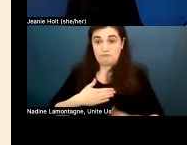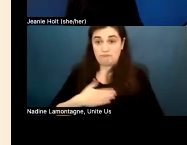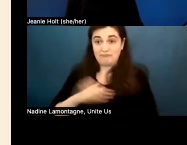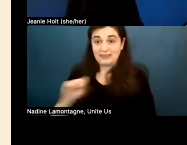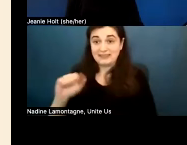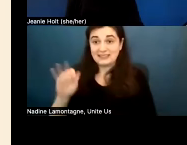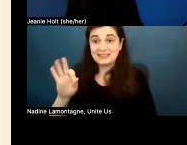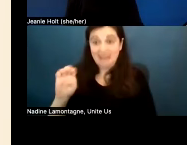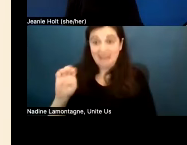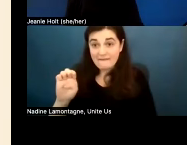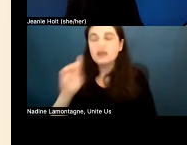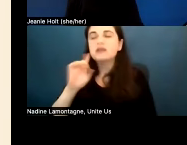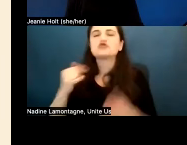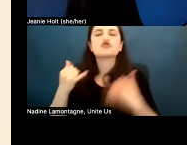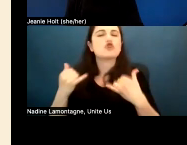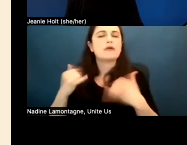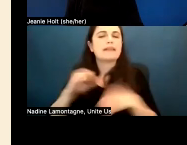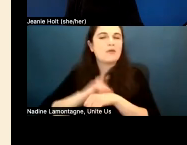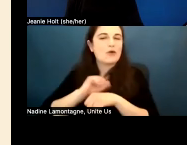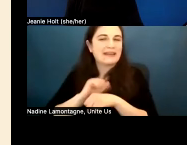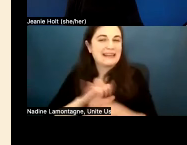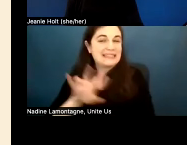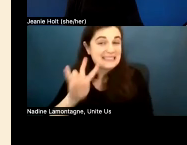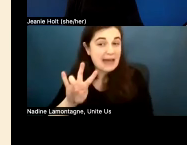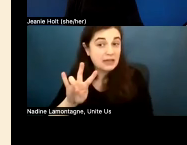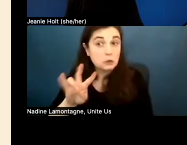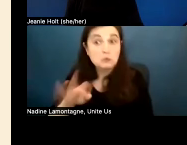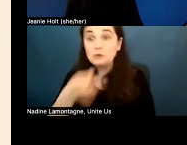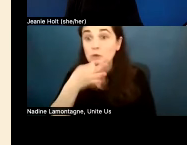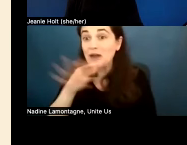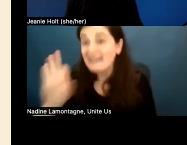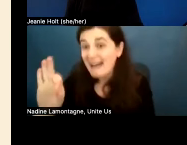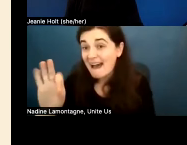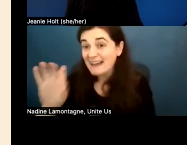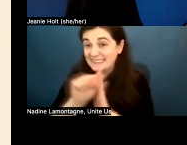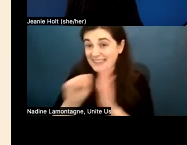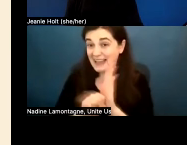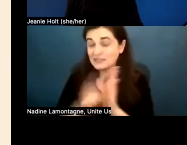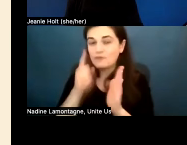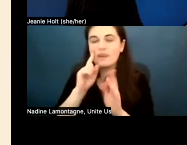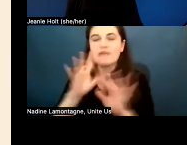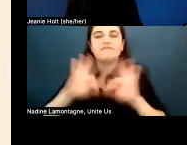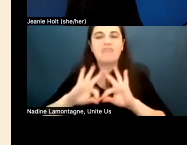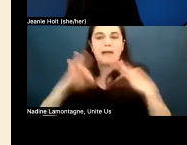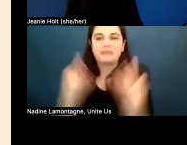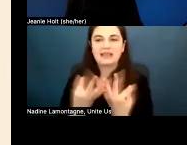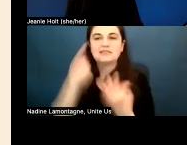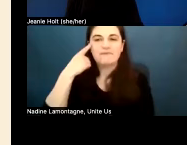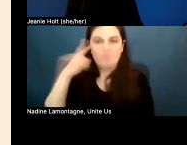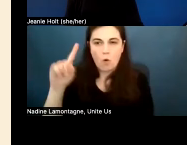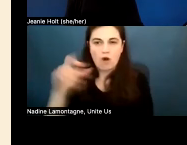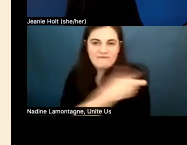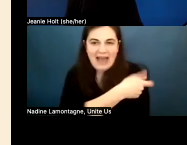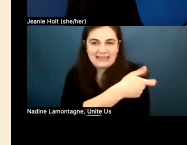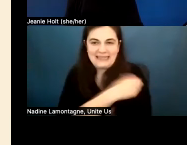in 7, soon to be 9 states with Families for Vaccines chapters. And I'll tell you a little bit more about